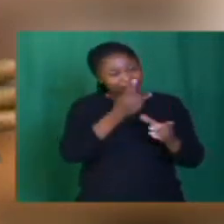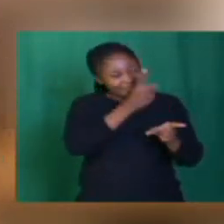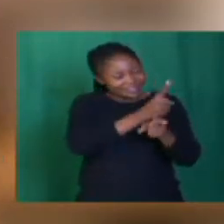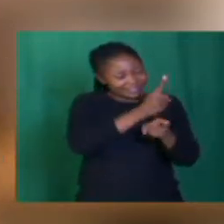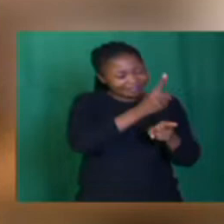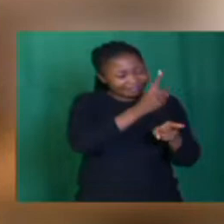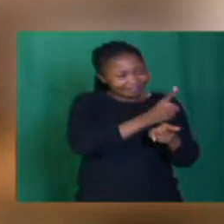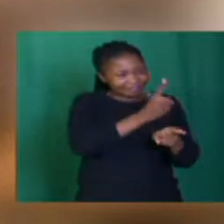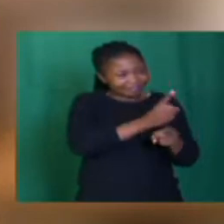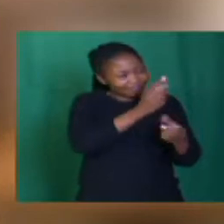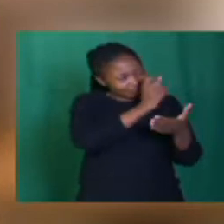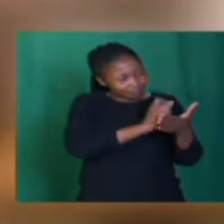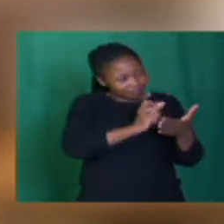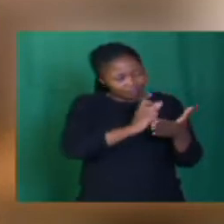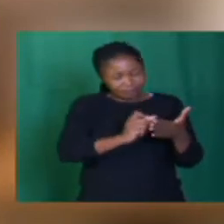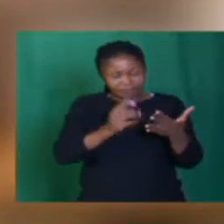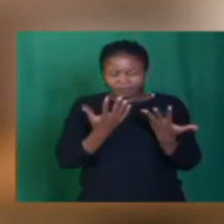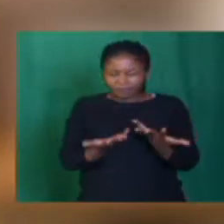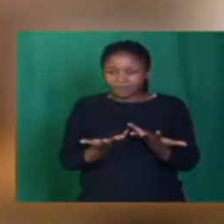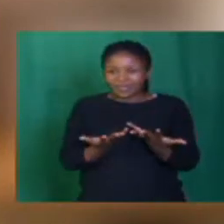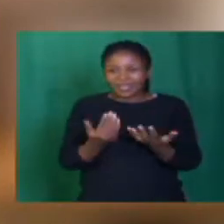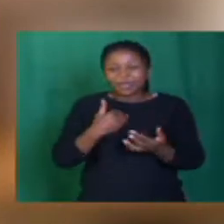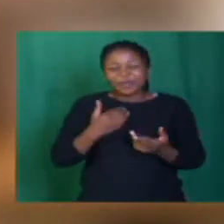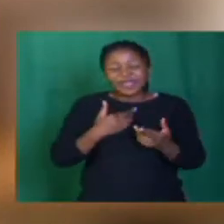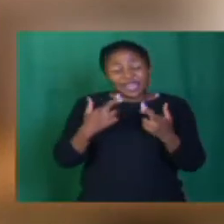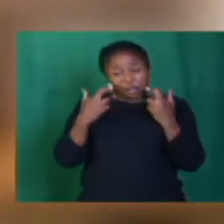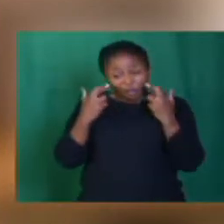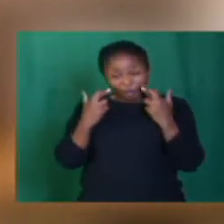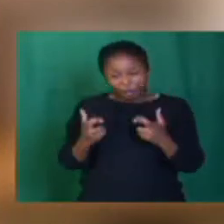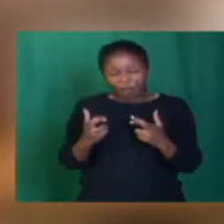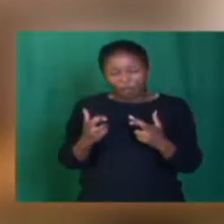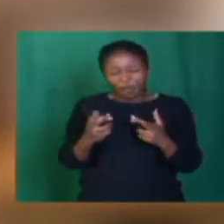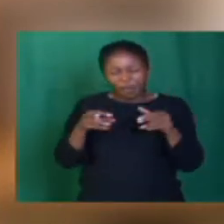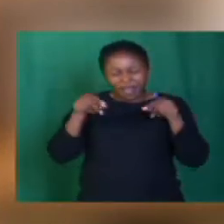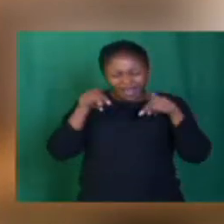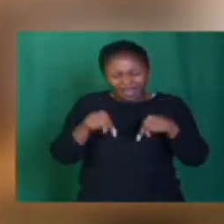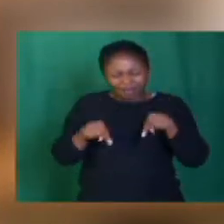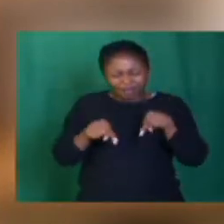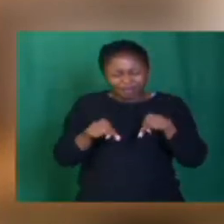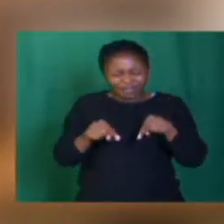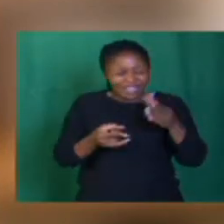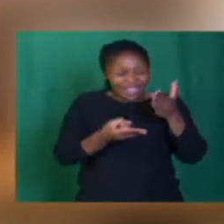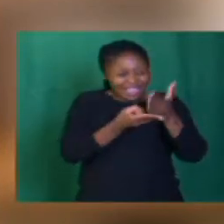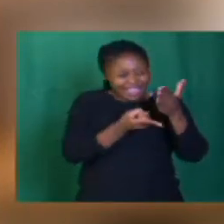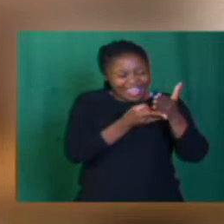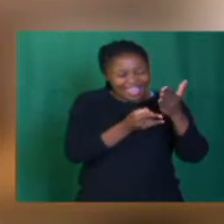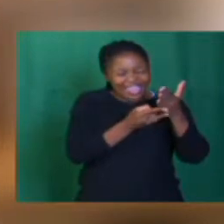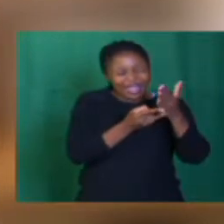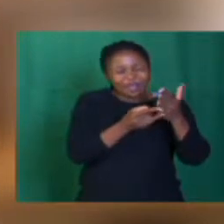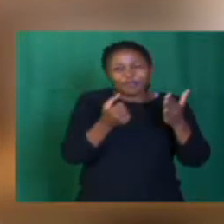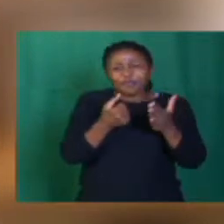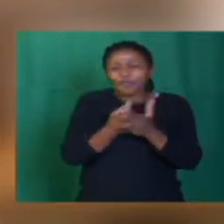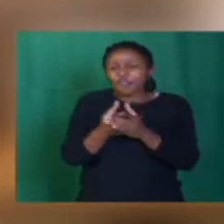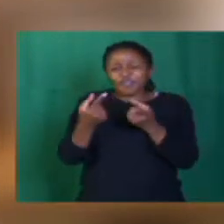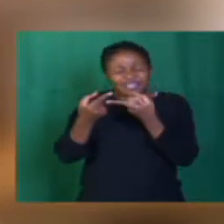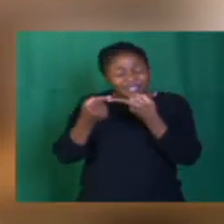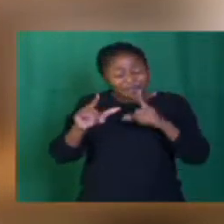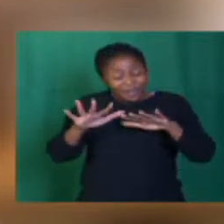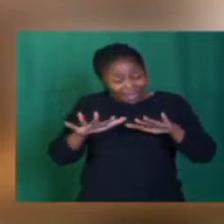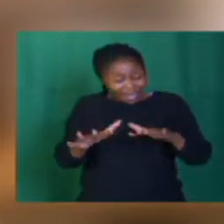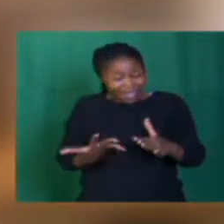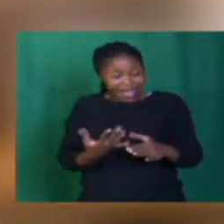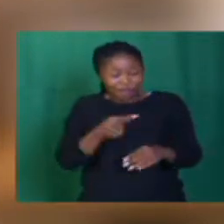has also assisted you to form a demarcation in your mind. How is it different from a what?